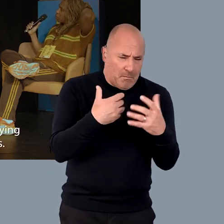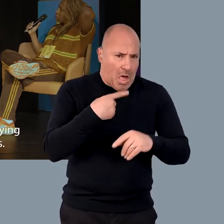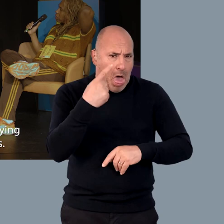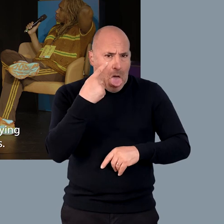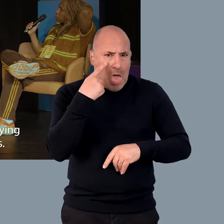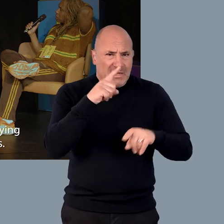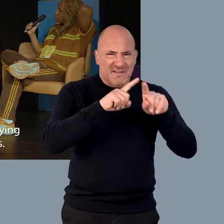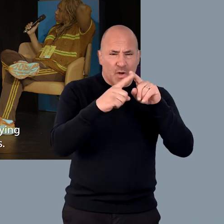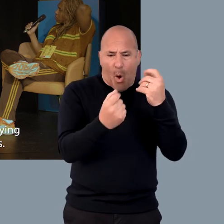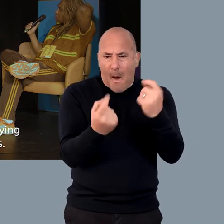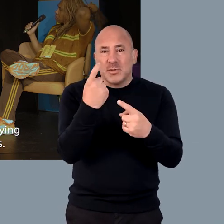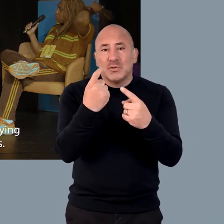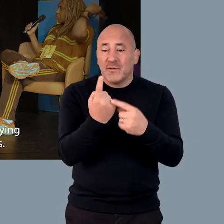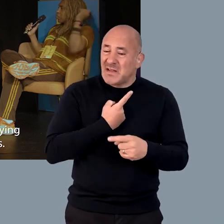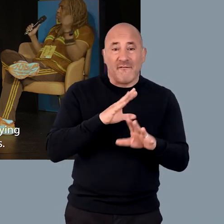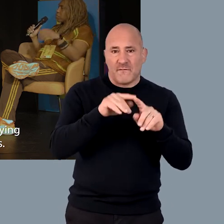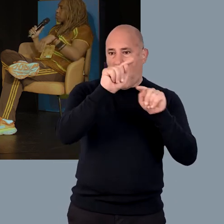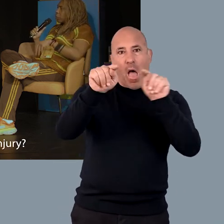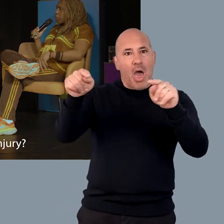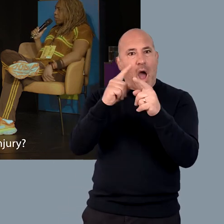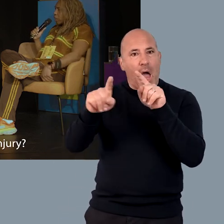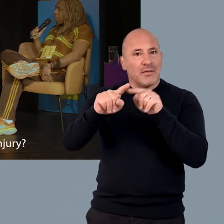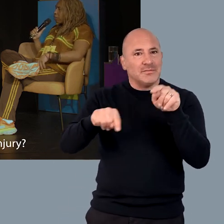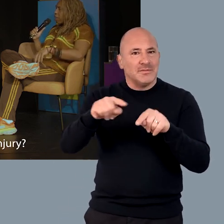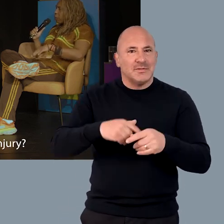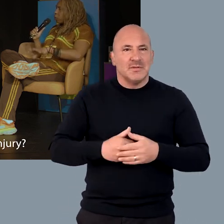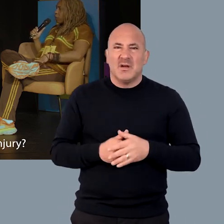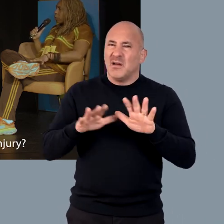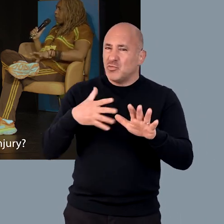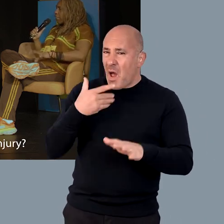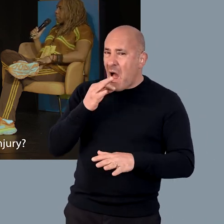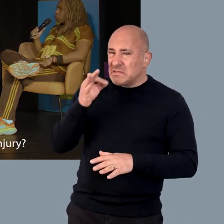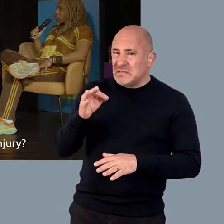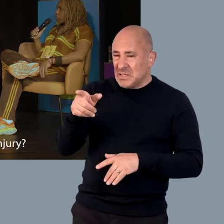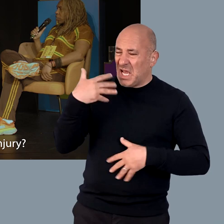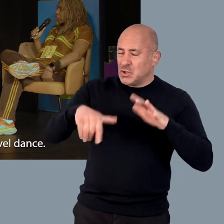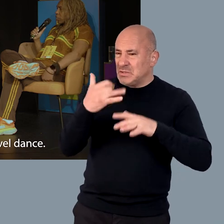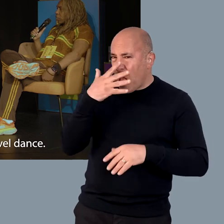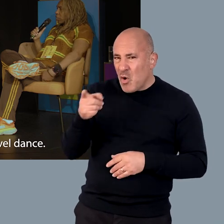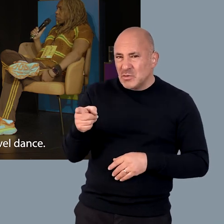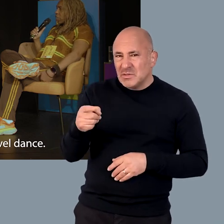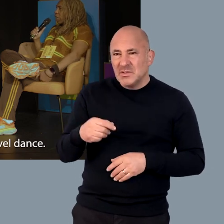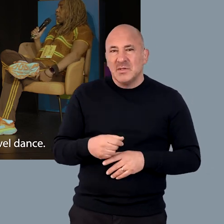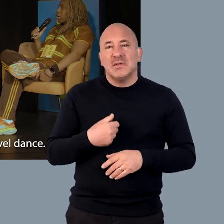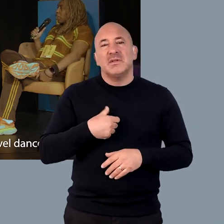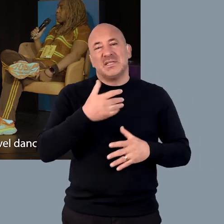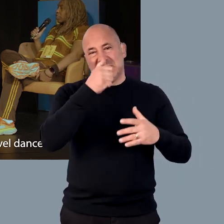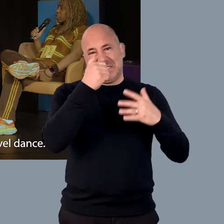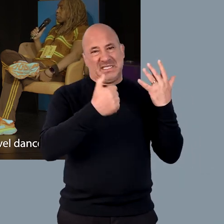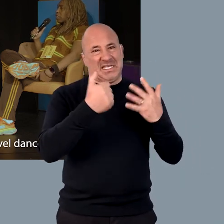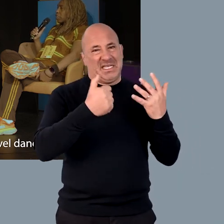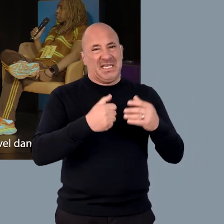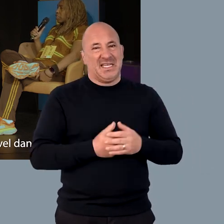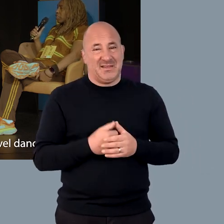about trying to create those opportunities for others Do you mind me asking how how old were you when you had the injury 16? So I